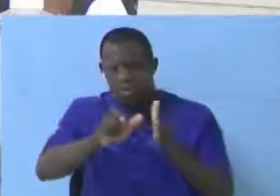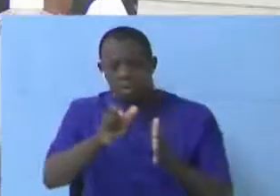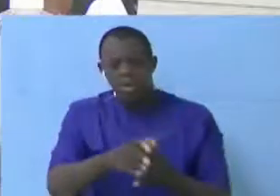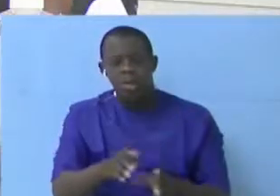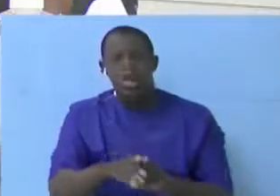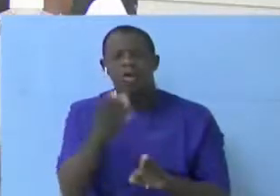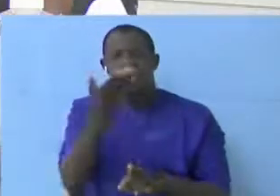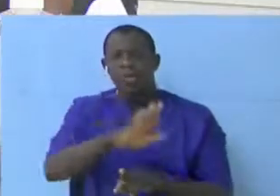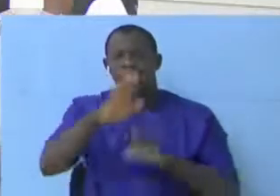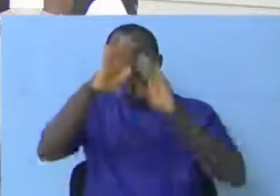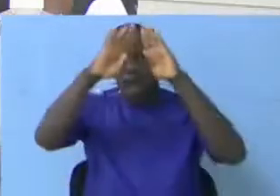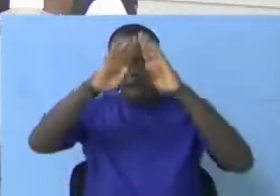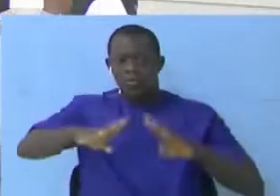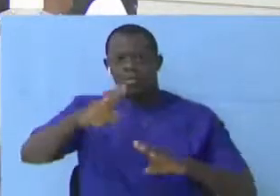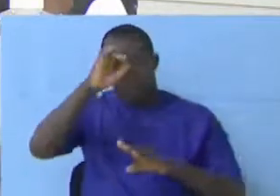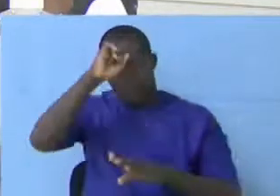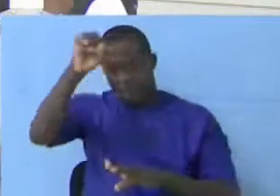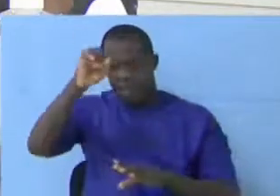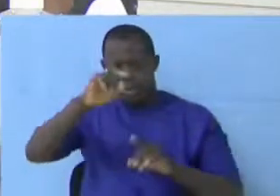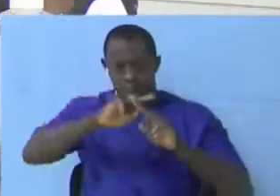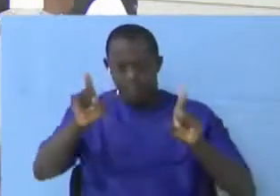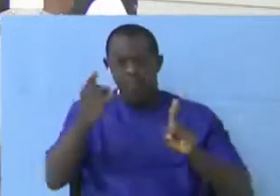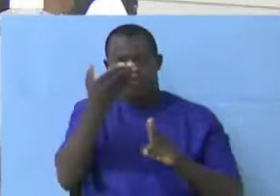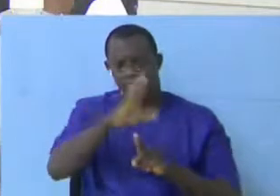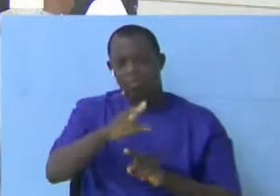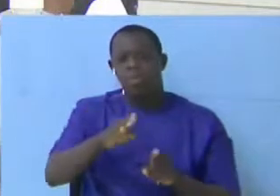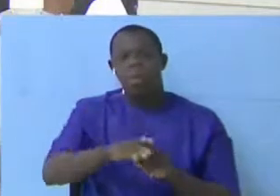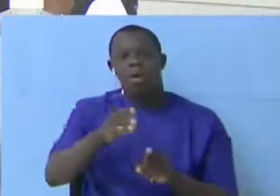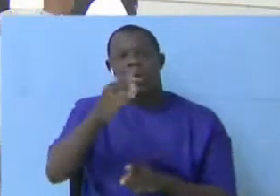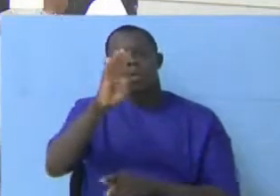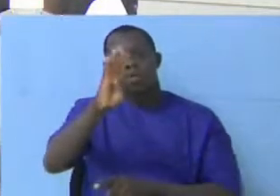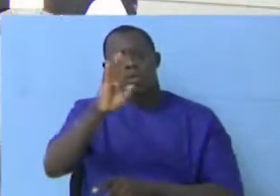From State House, apart from Bombardier?